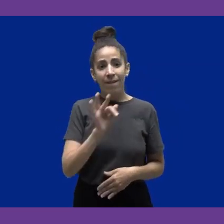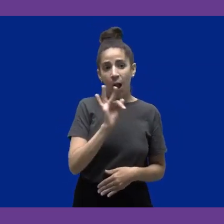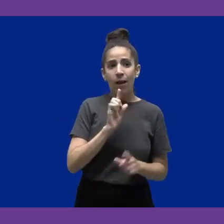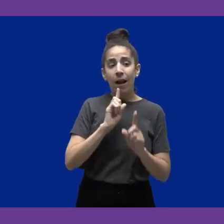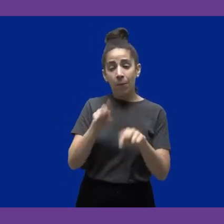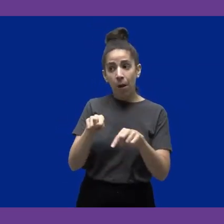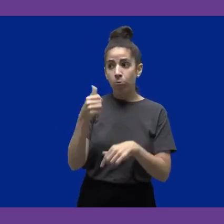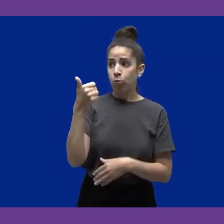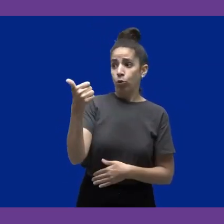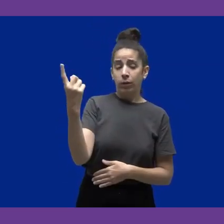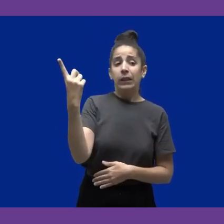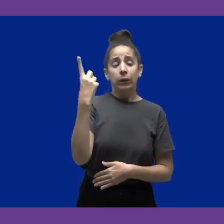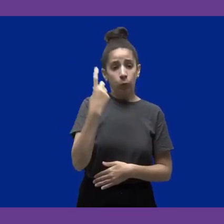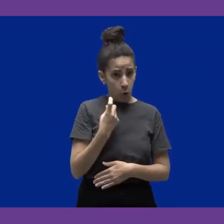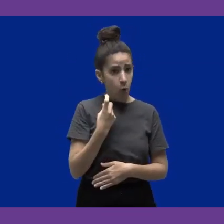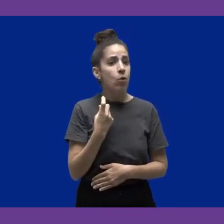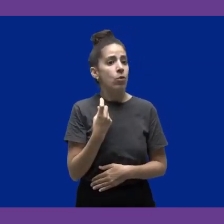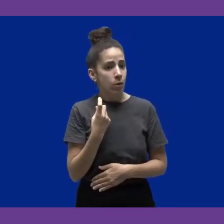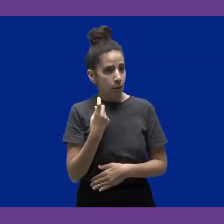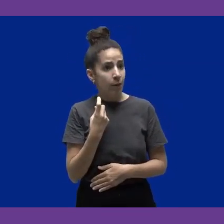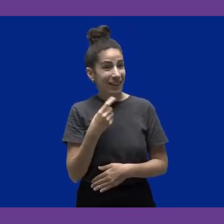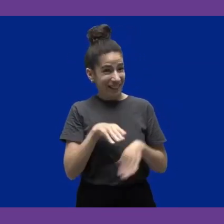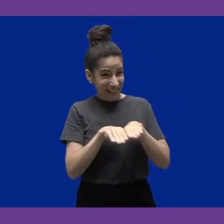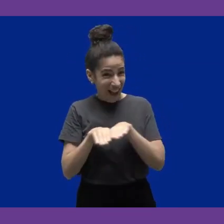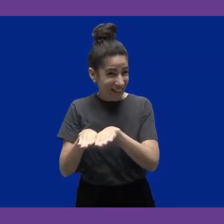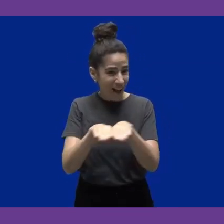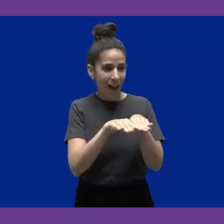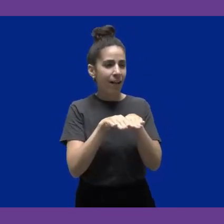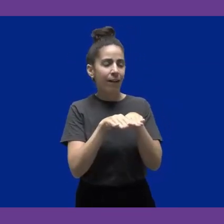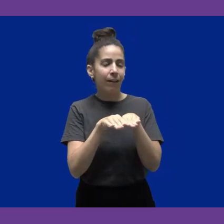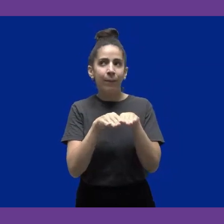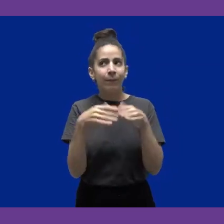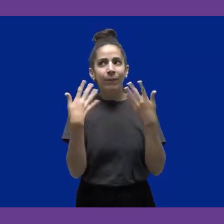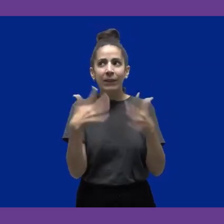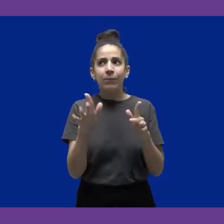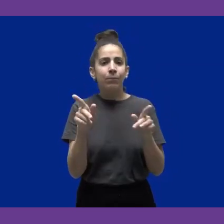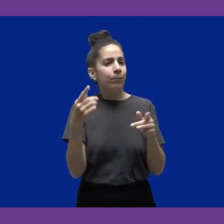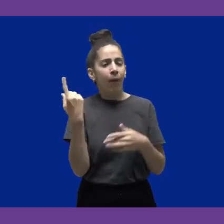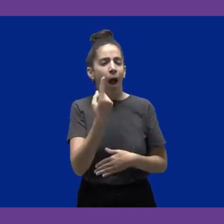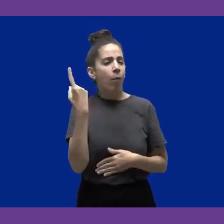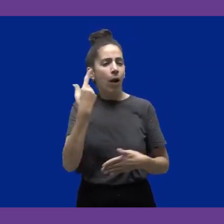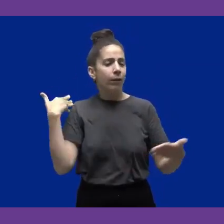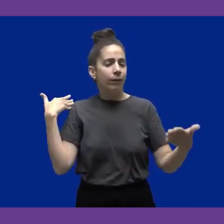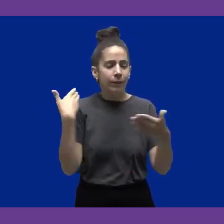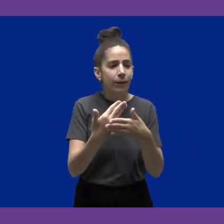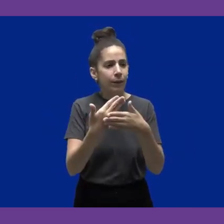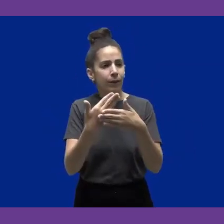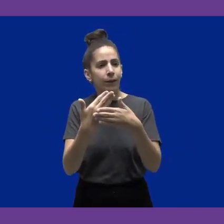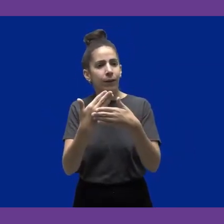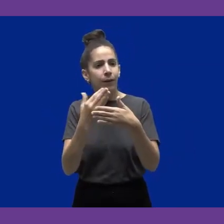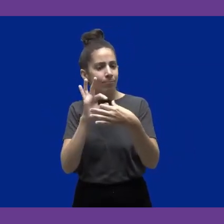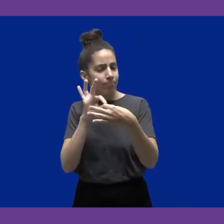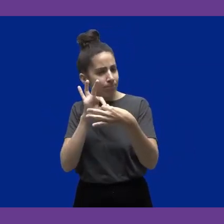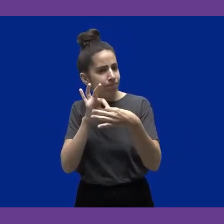always been aligned with WCAG, always, with every of the editions. And in fact, many of the requirements